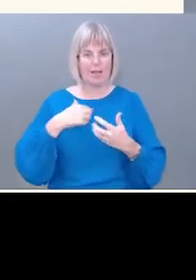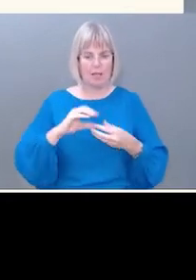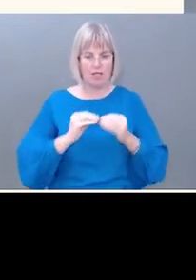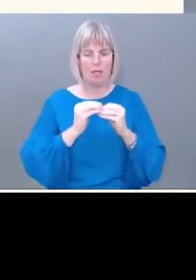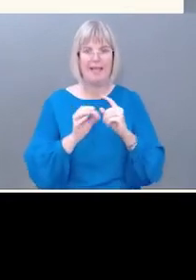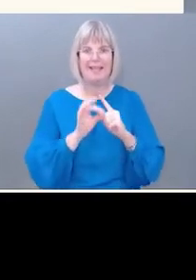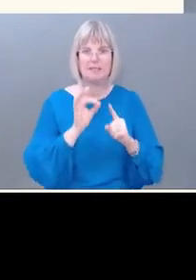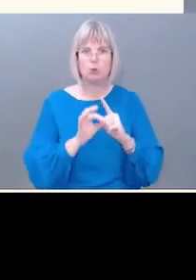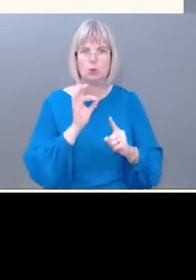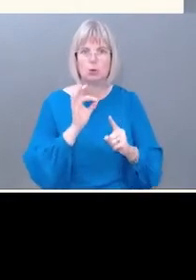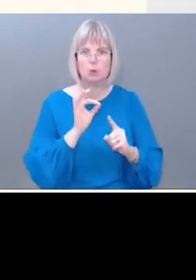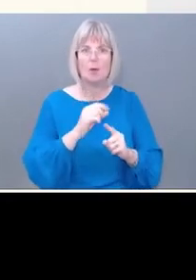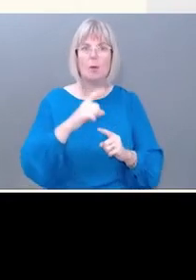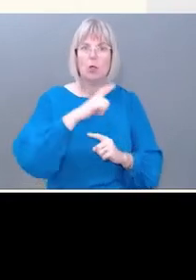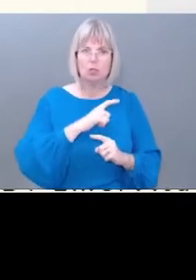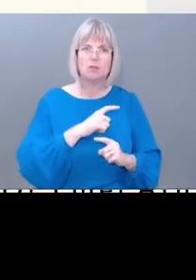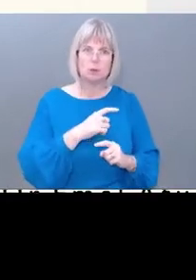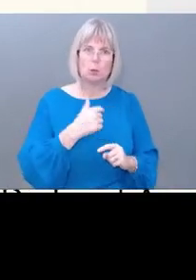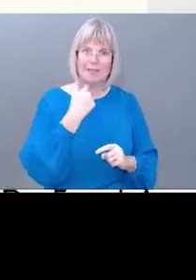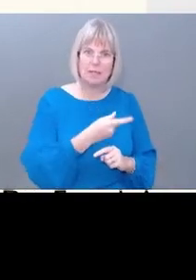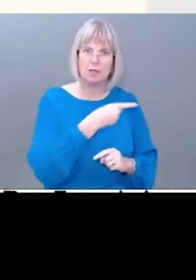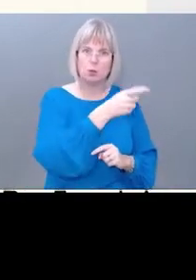work experience that people need to gain? I think we